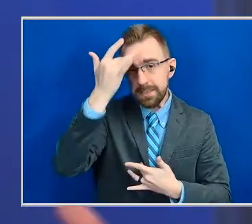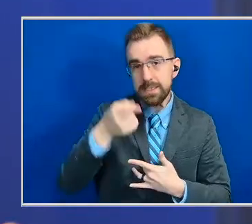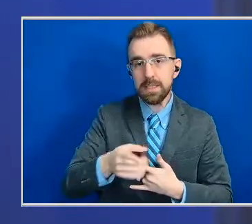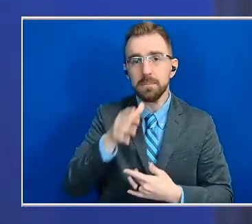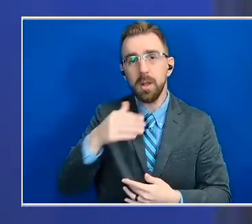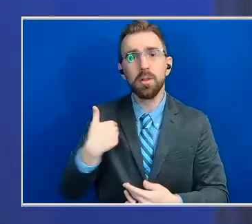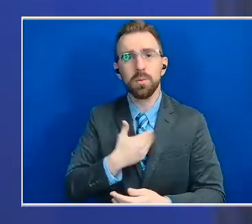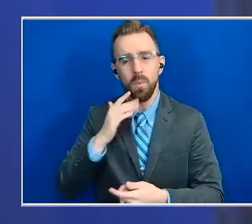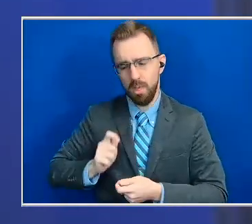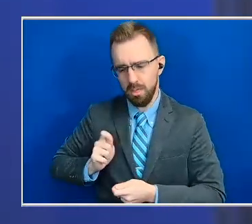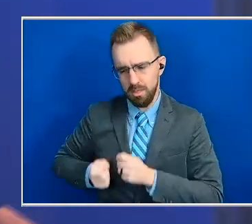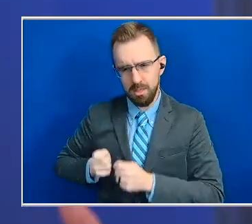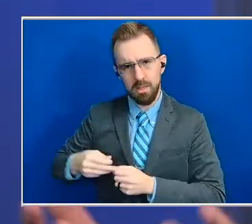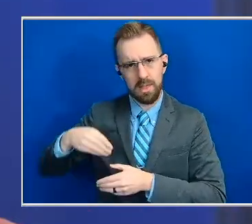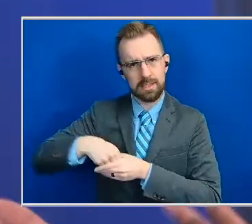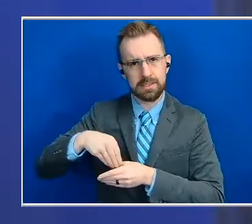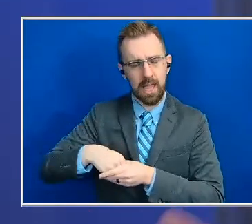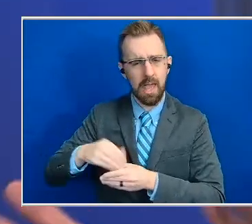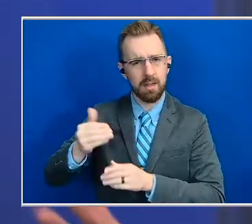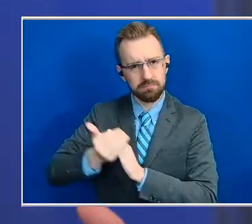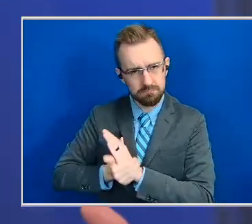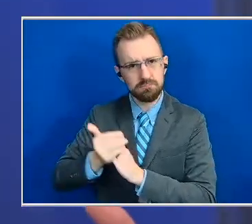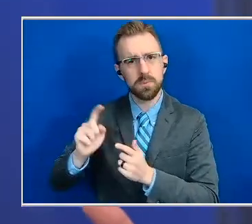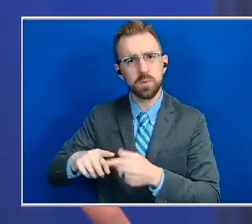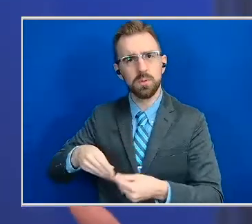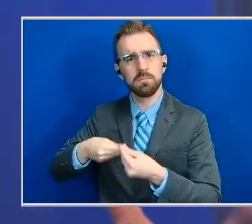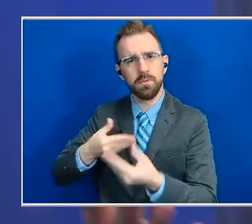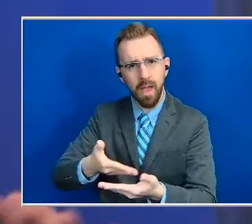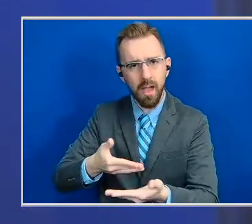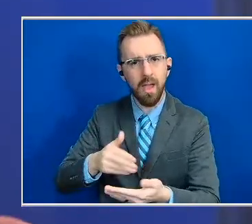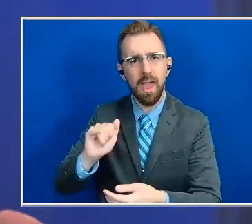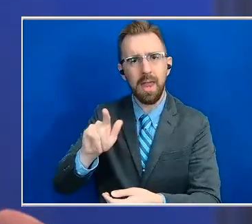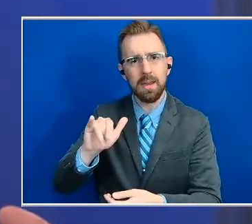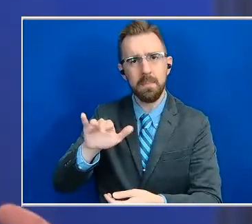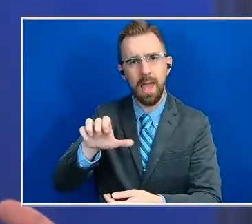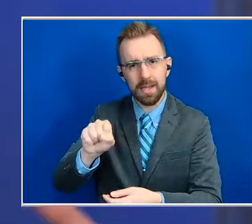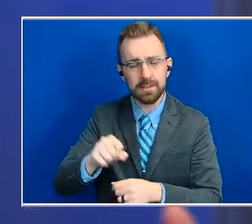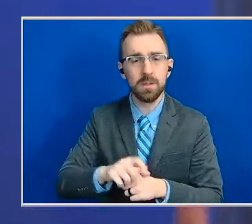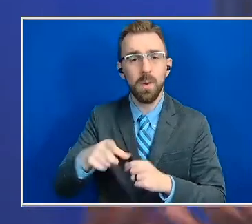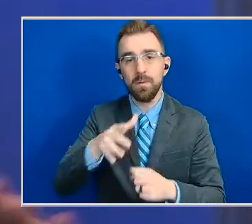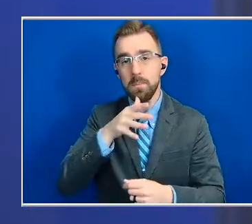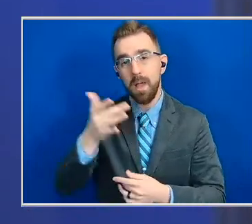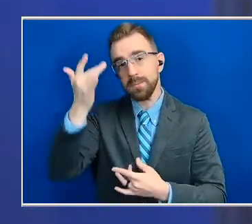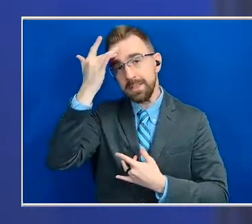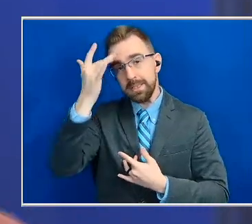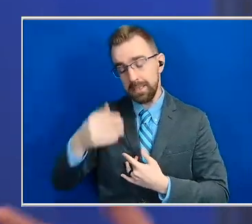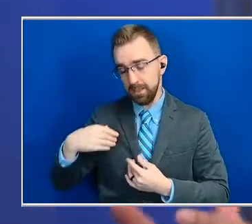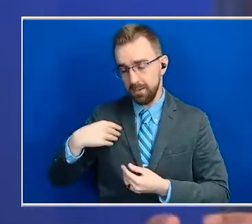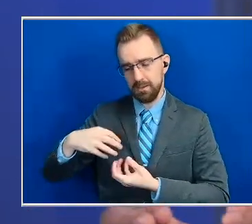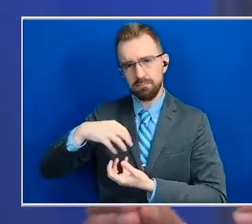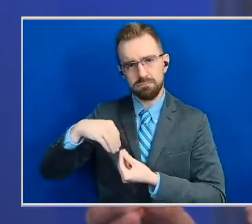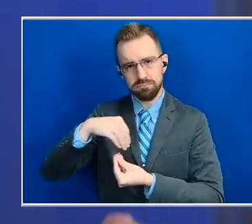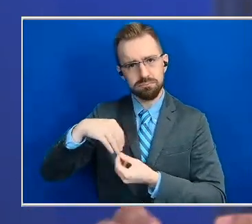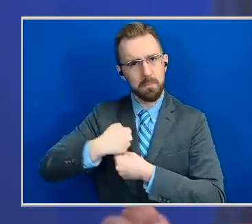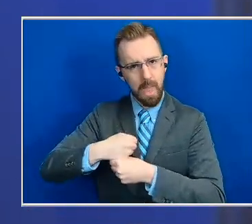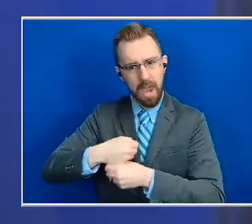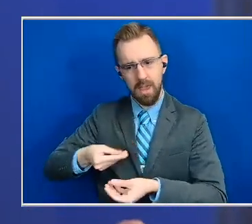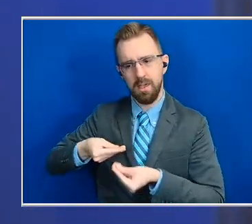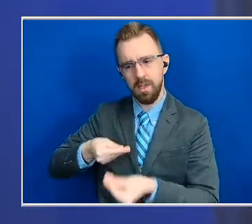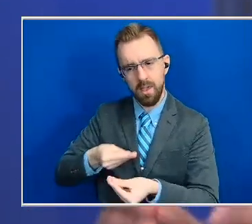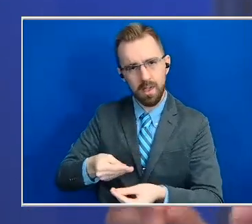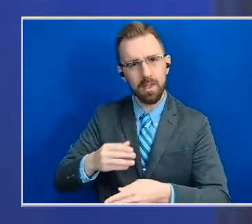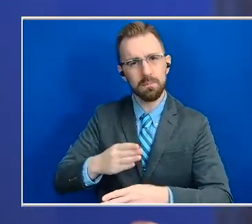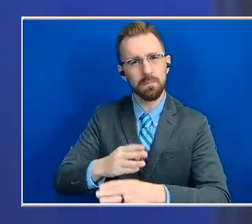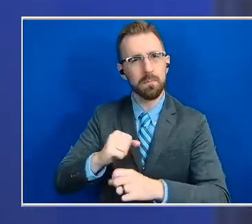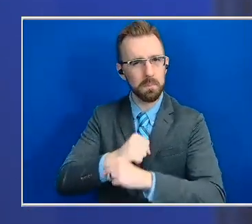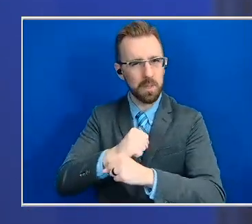provide specific antibodies to the baby. Anytime the mother is sick, mother's milk provides antibodies to protect the baby. So every mother's milk